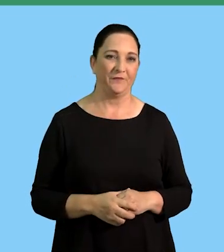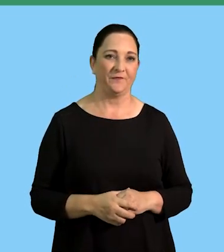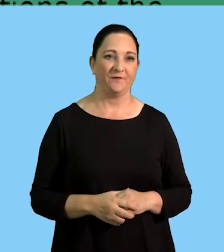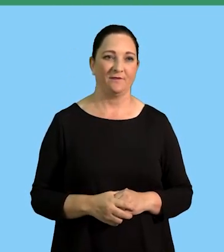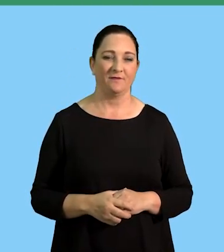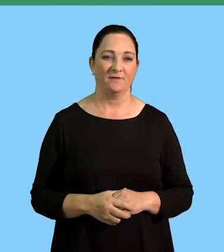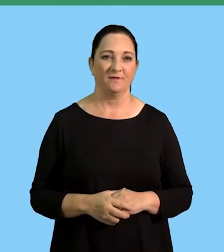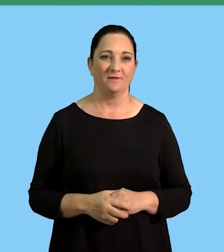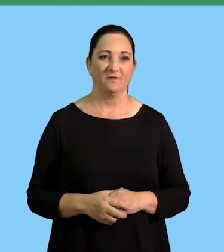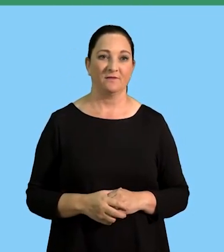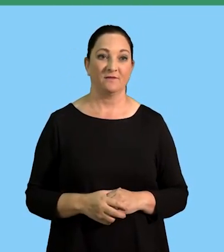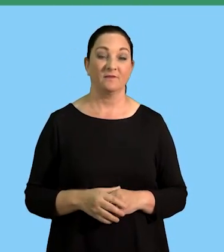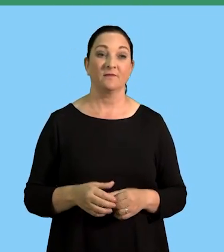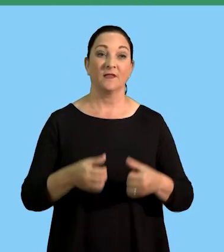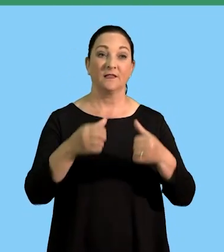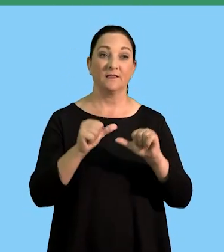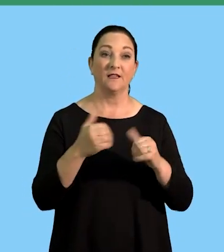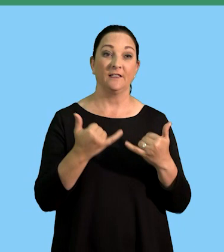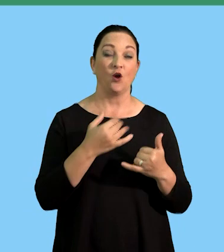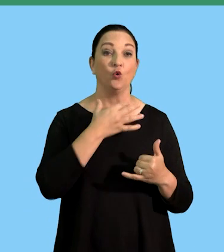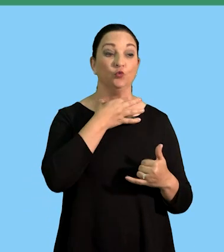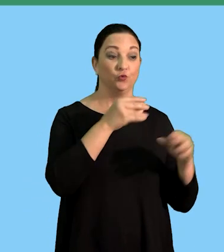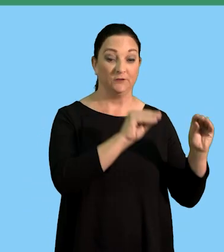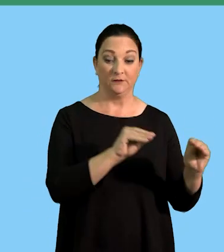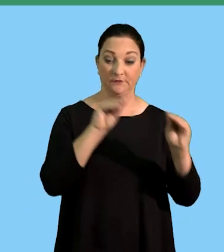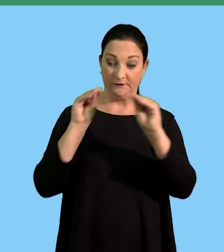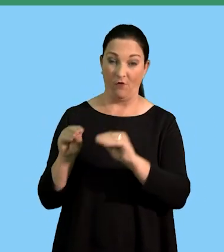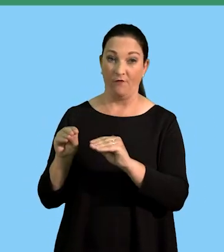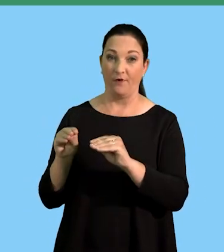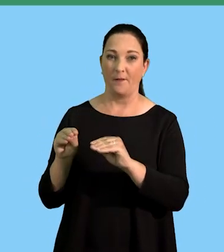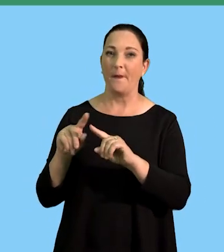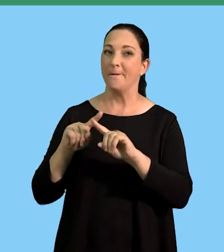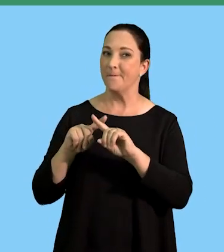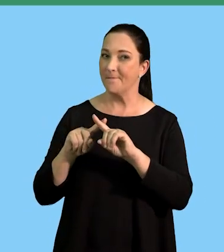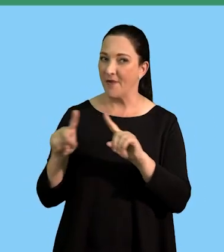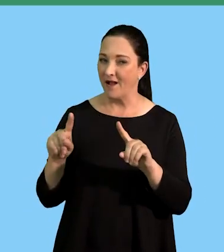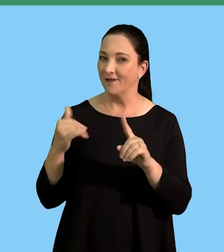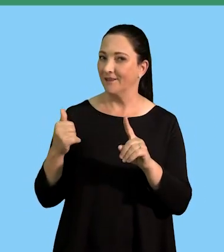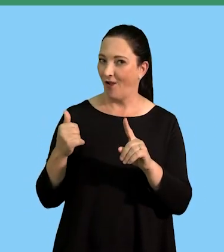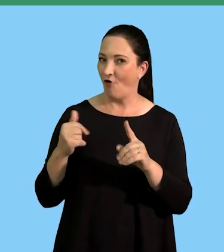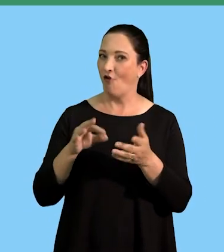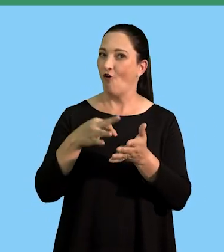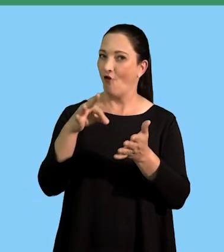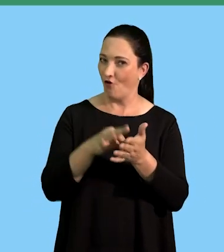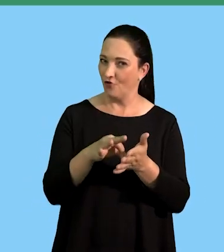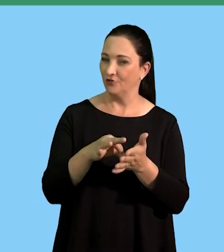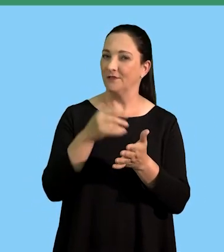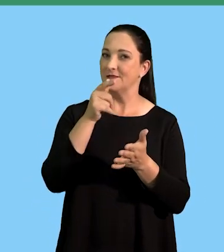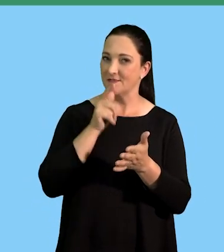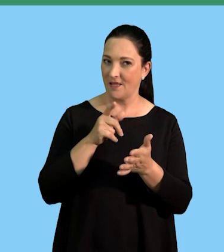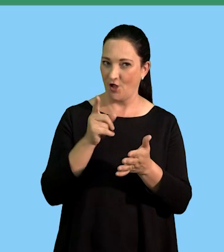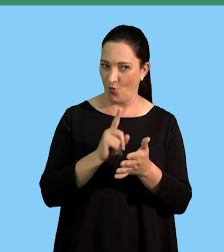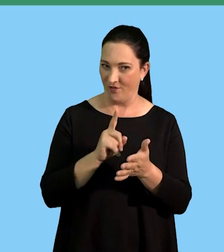take care of whatever risk. And then the transfer of risk is subjected to terms and conditions of the